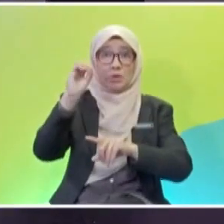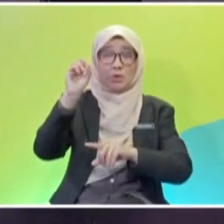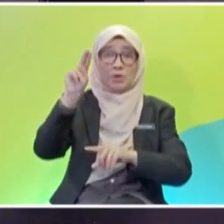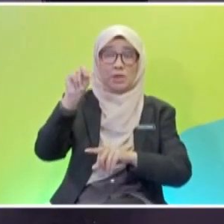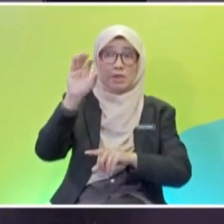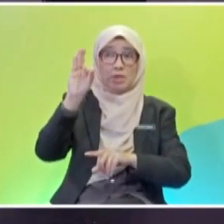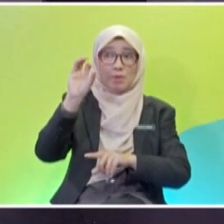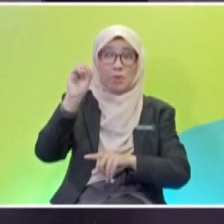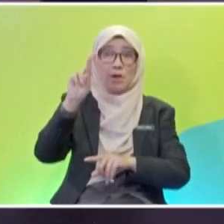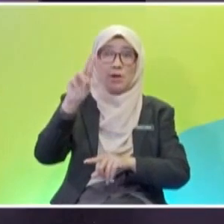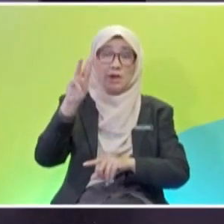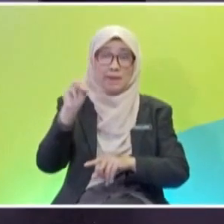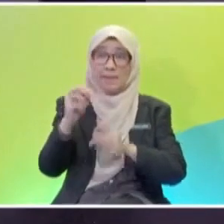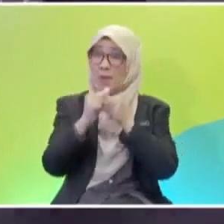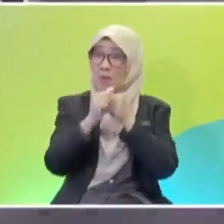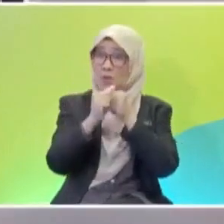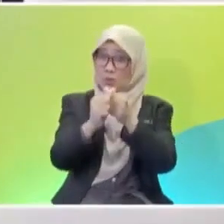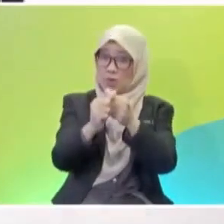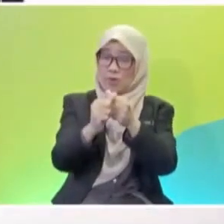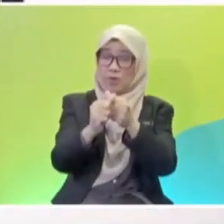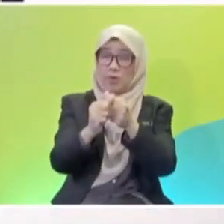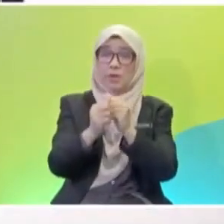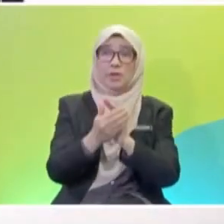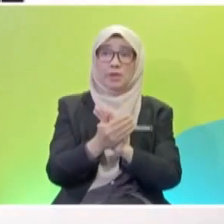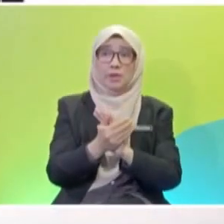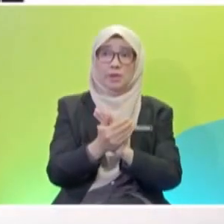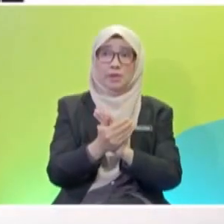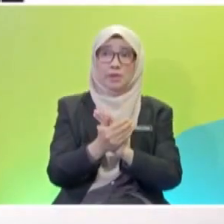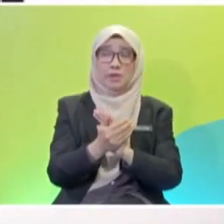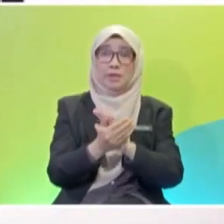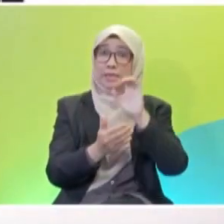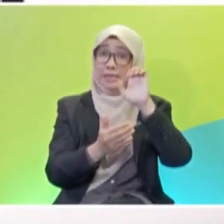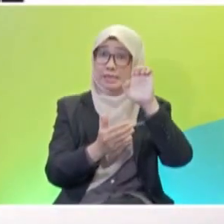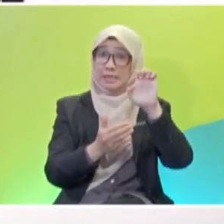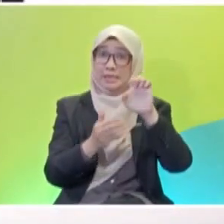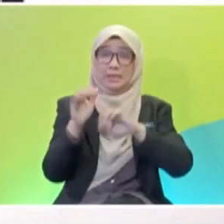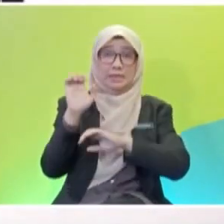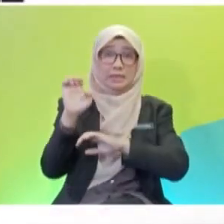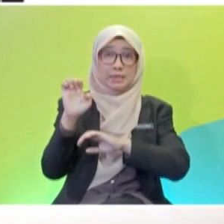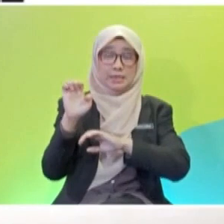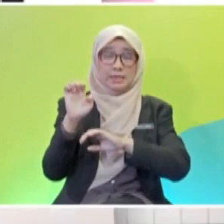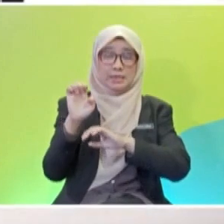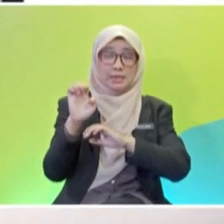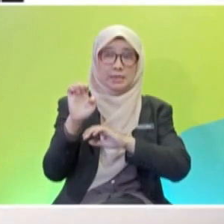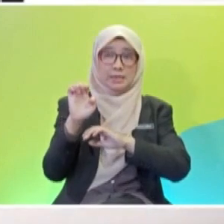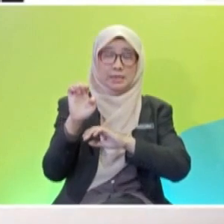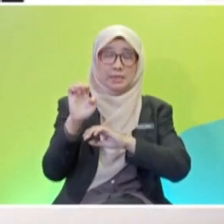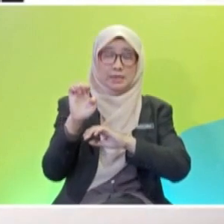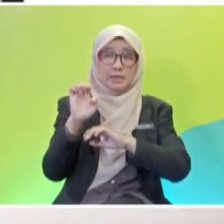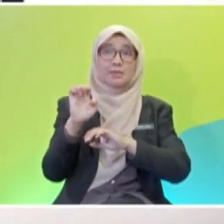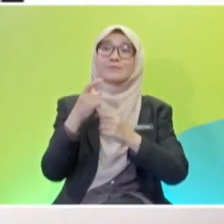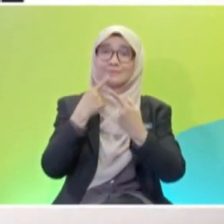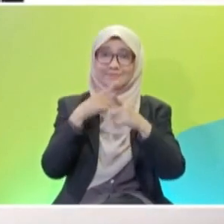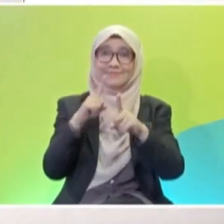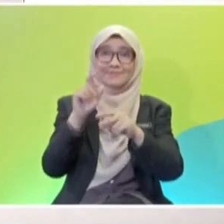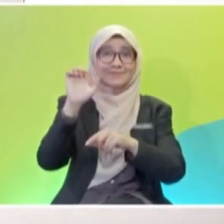Dashrina, yay. Okay. The answer for it is E. Follow other people's rules or ideas. Yes, that's